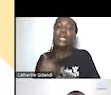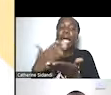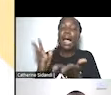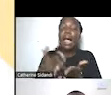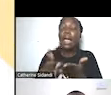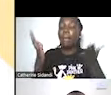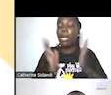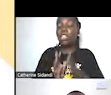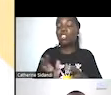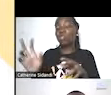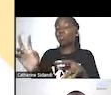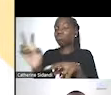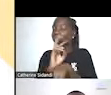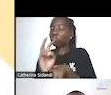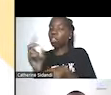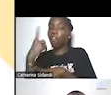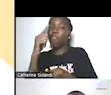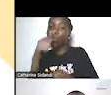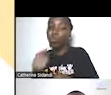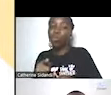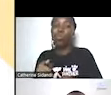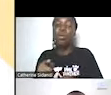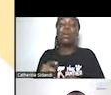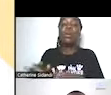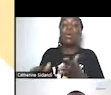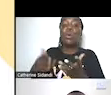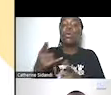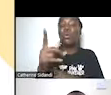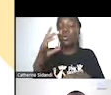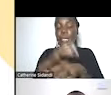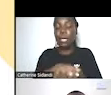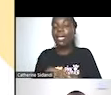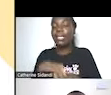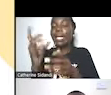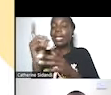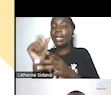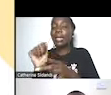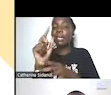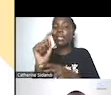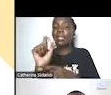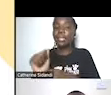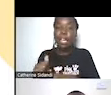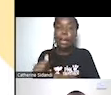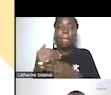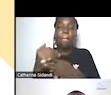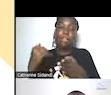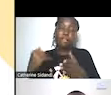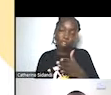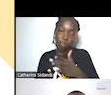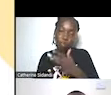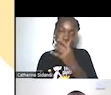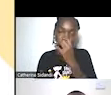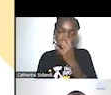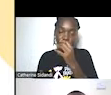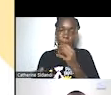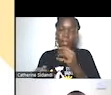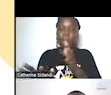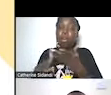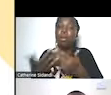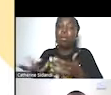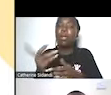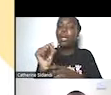for you, then you get that data, or you want to get a pre-collected data before they study it. Yeah, the companies already have some data that you can just go back